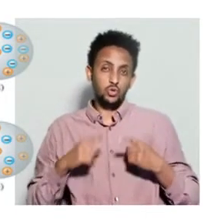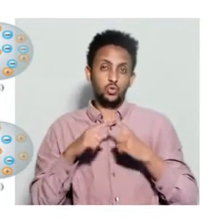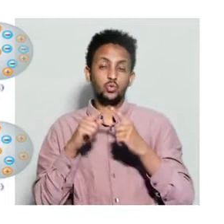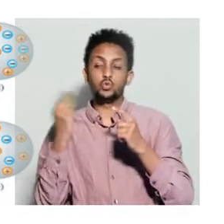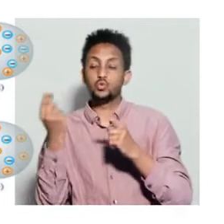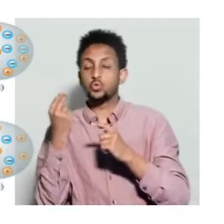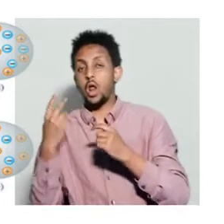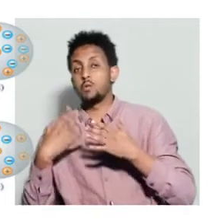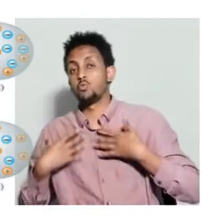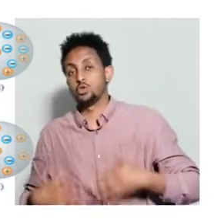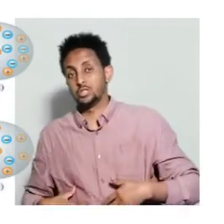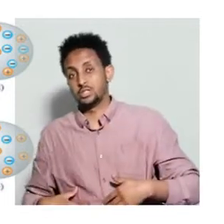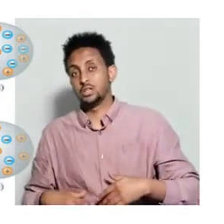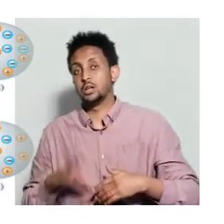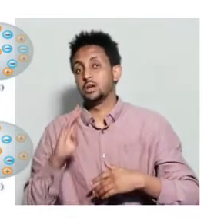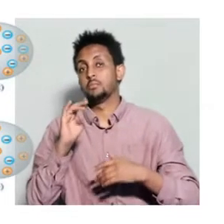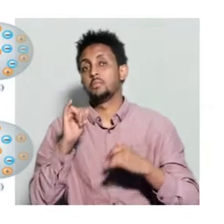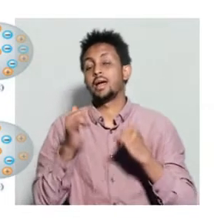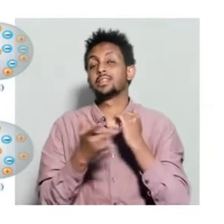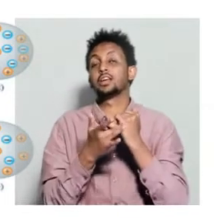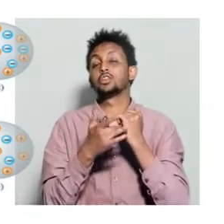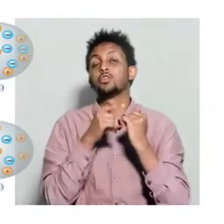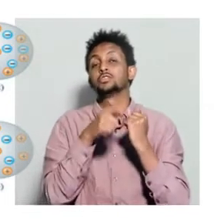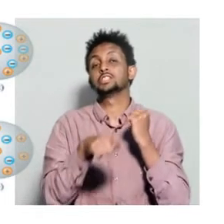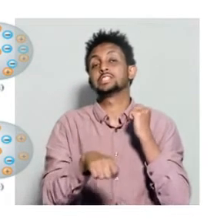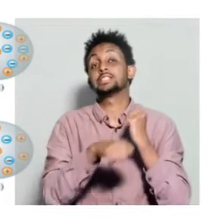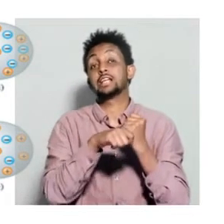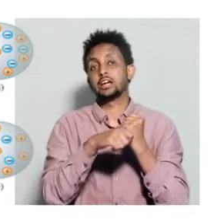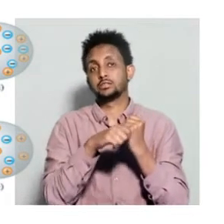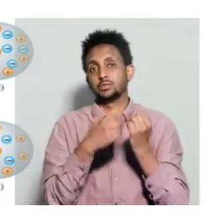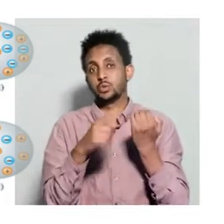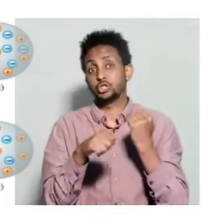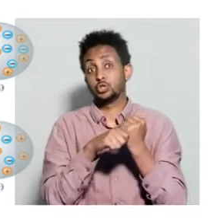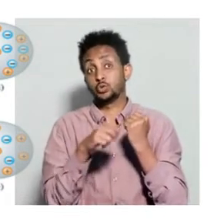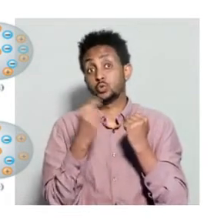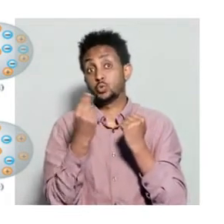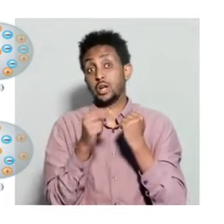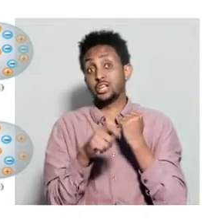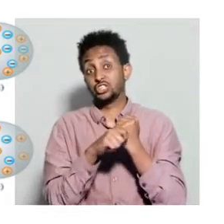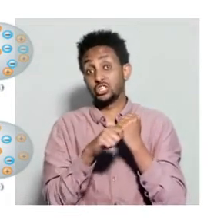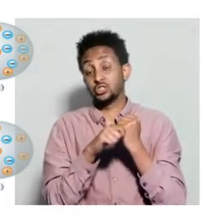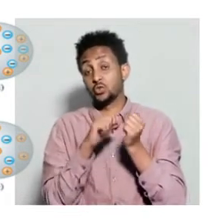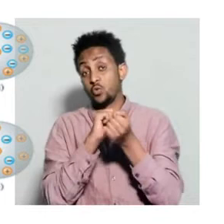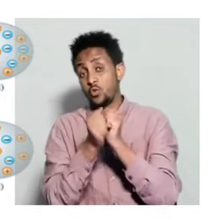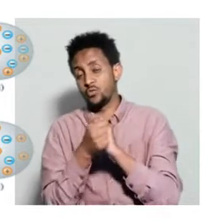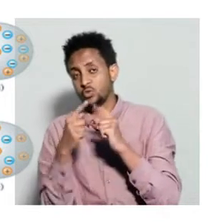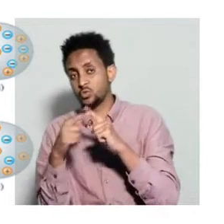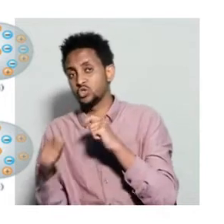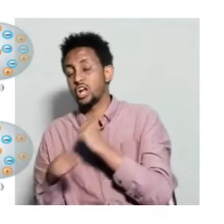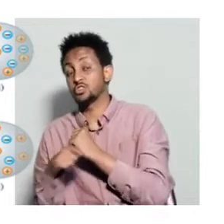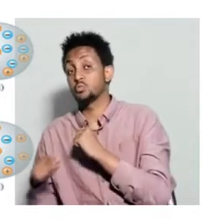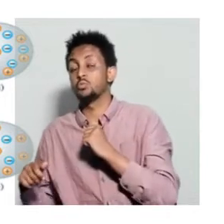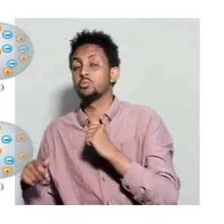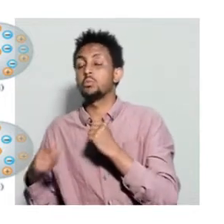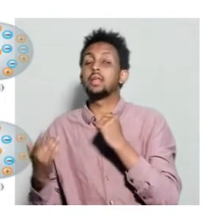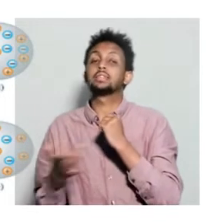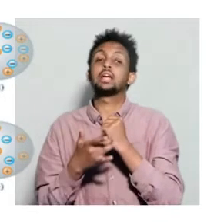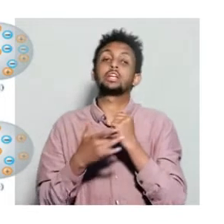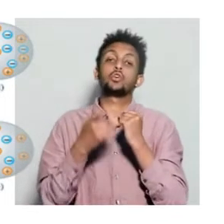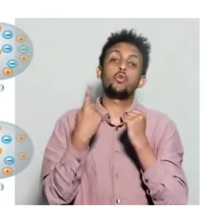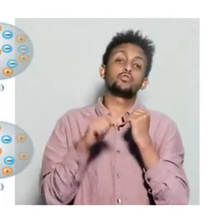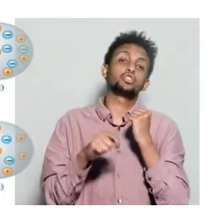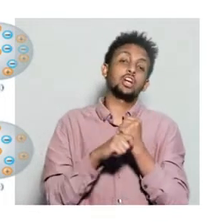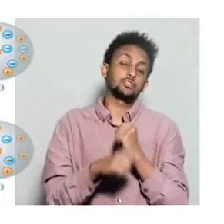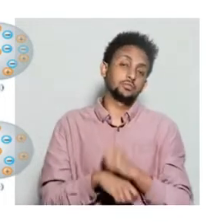into neutral bodies by a technique of discharging, whereas neutral bodies can be converted into charged bodies by a technique of